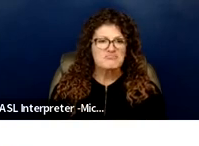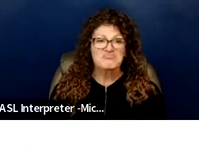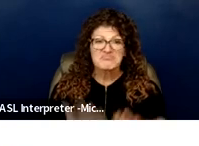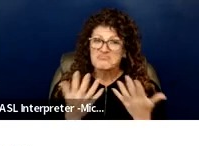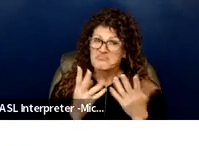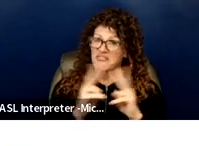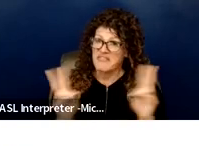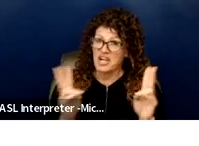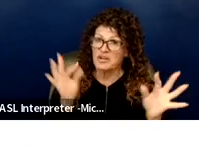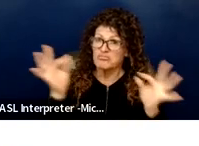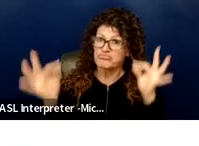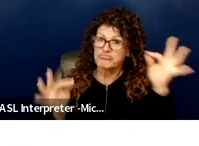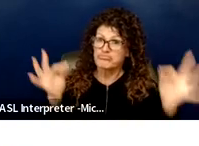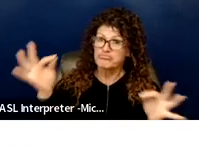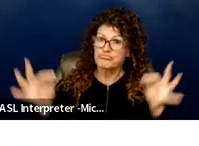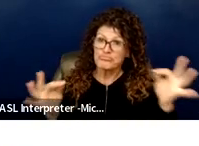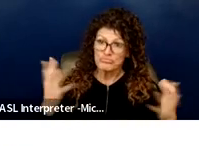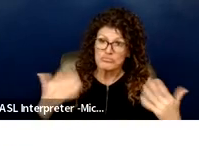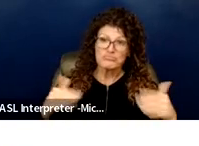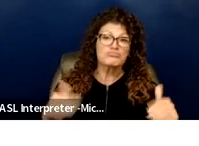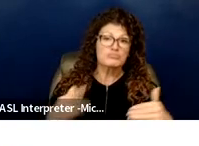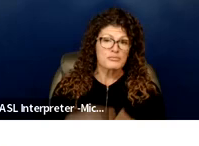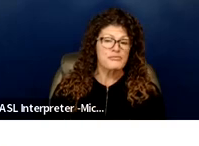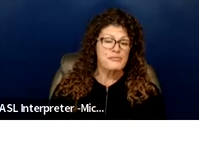when you do go through them all.